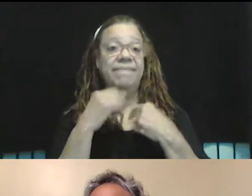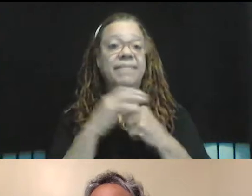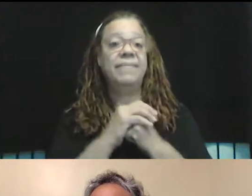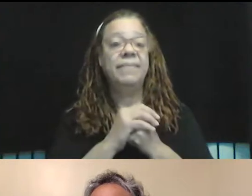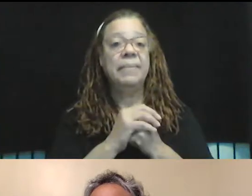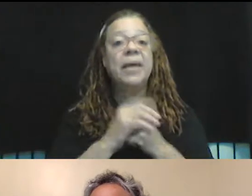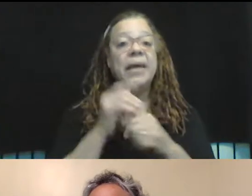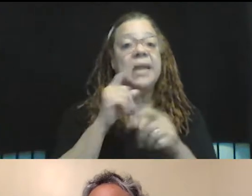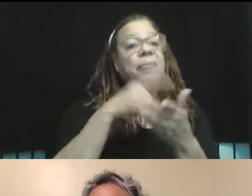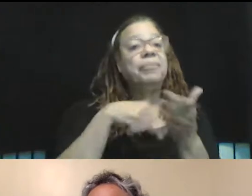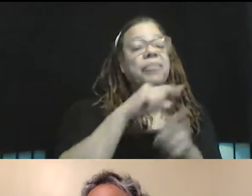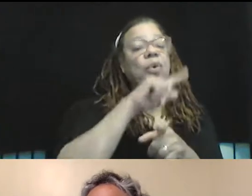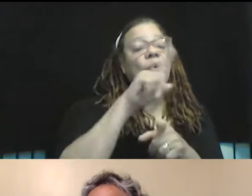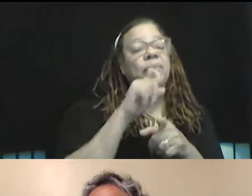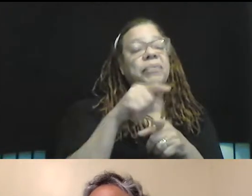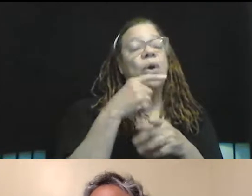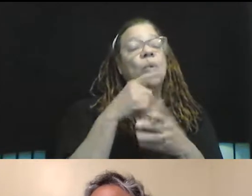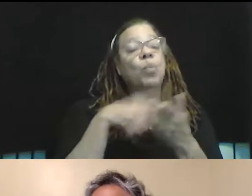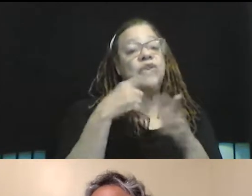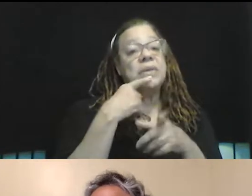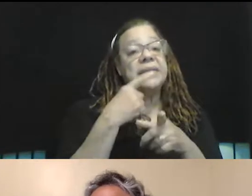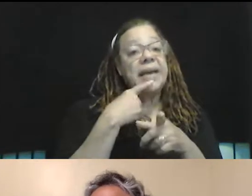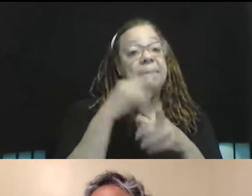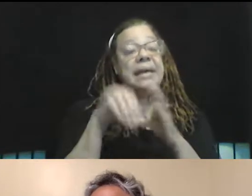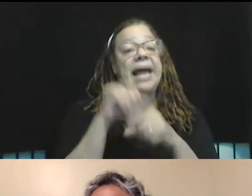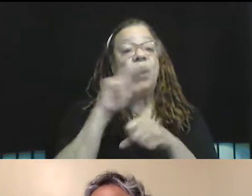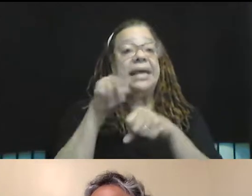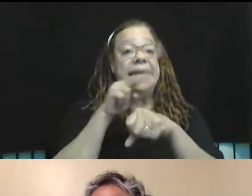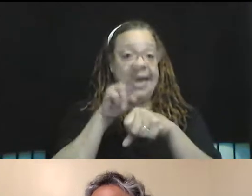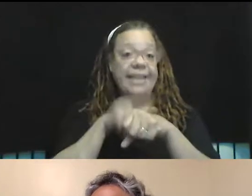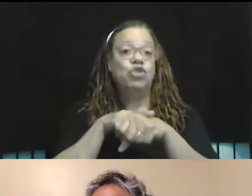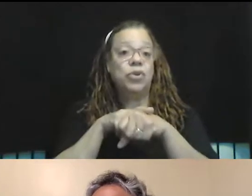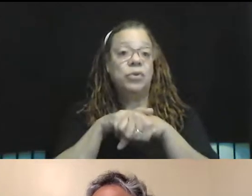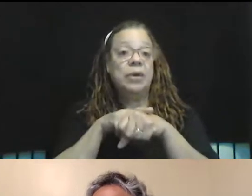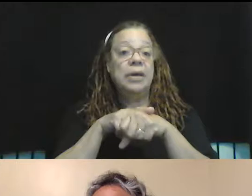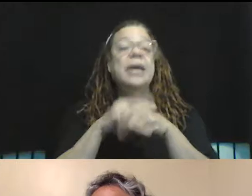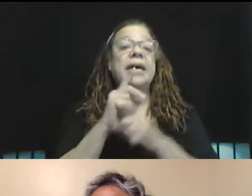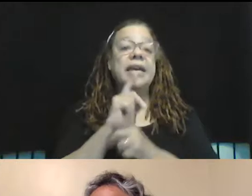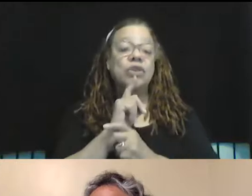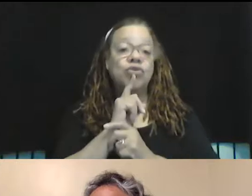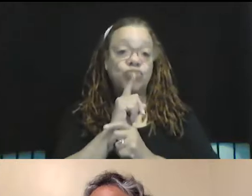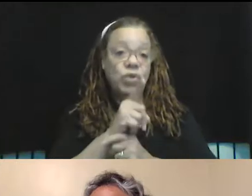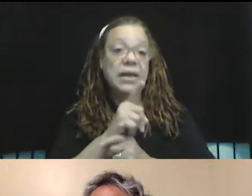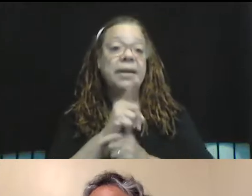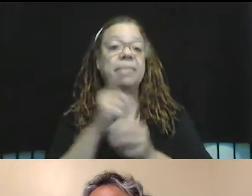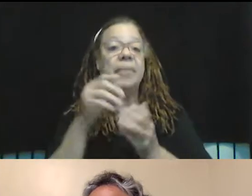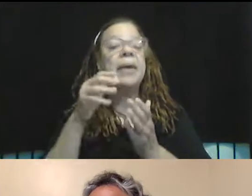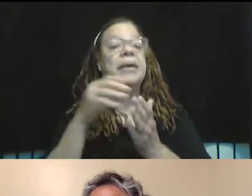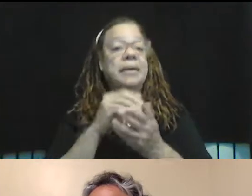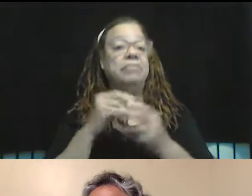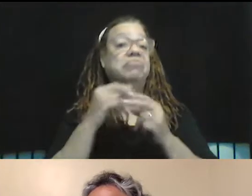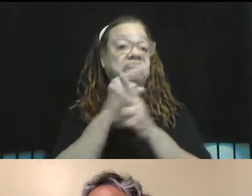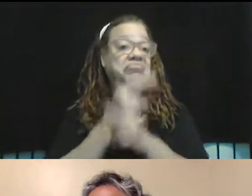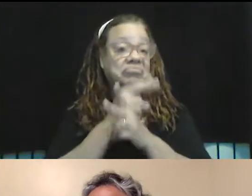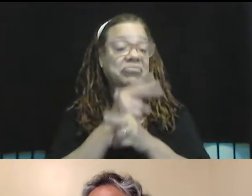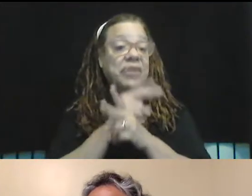from what you said, uh, being out in nature is very nourishing, but painting is also very nourishing for you. Is